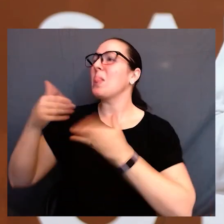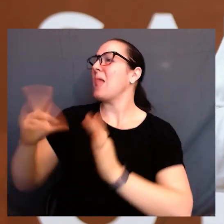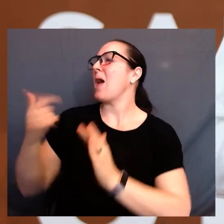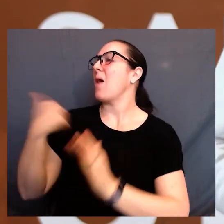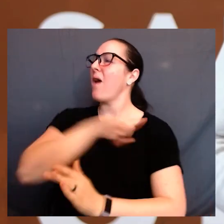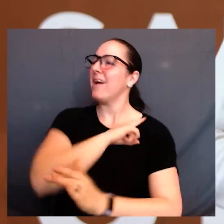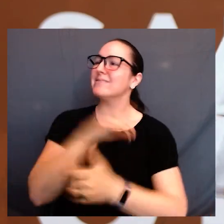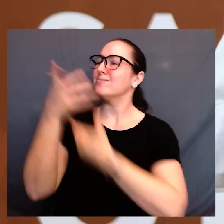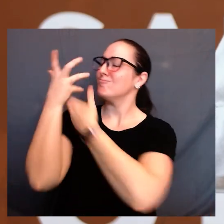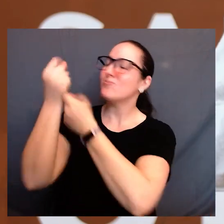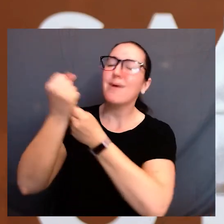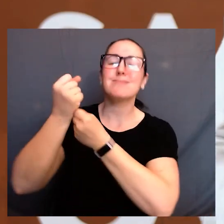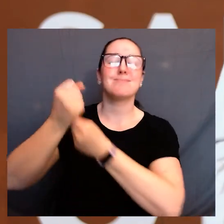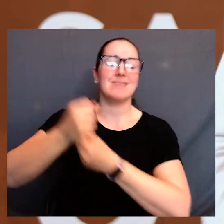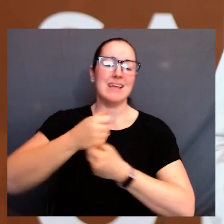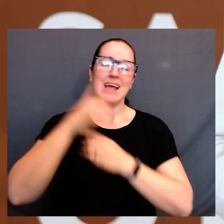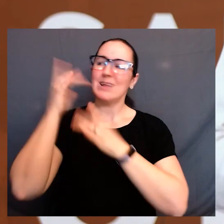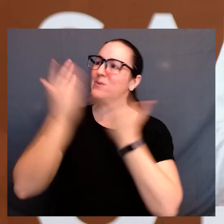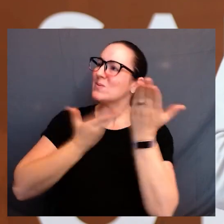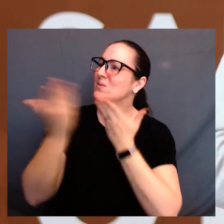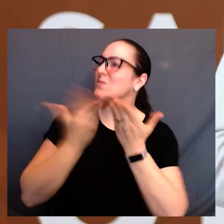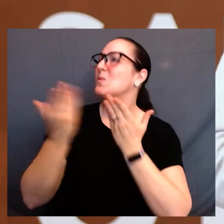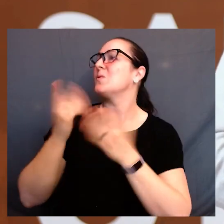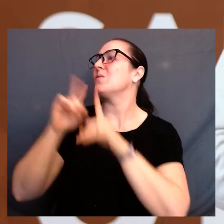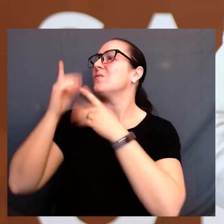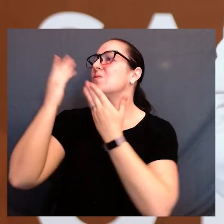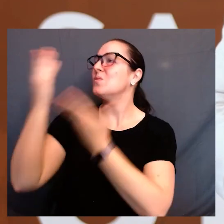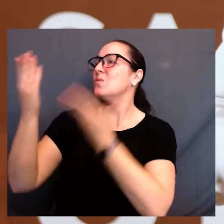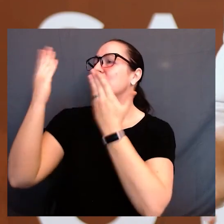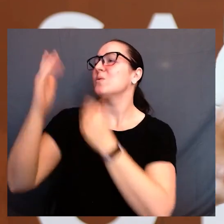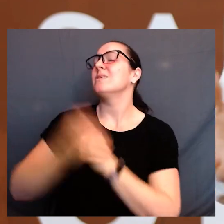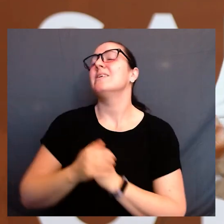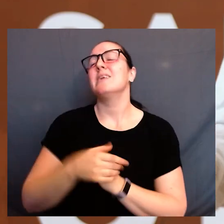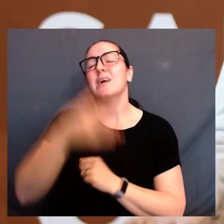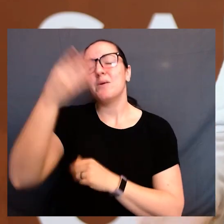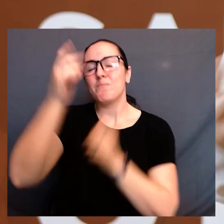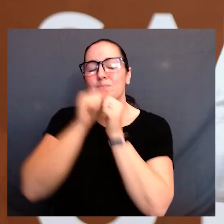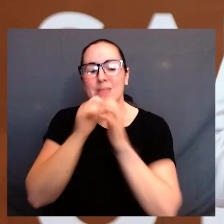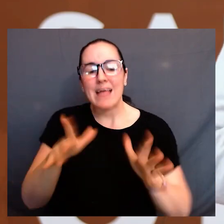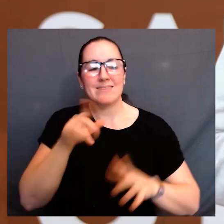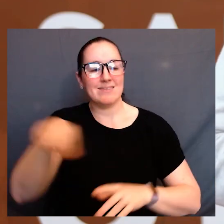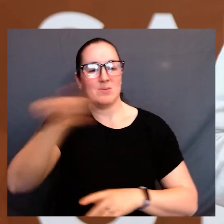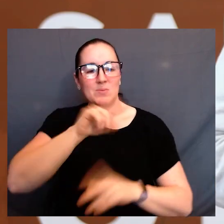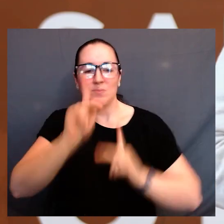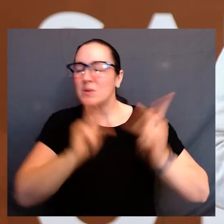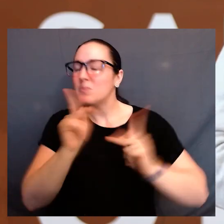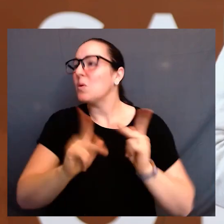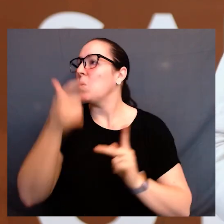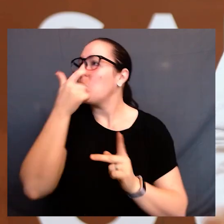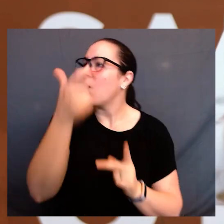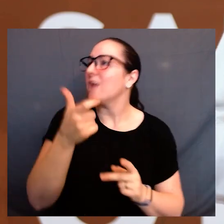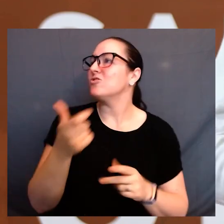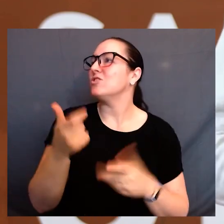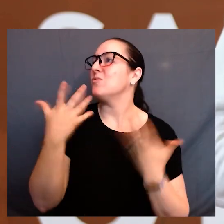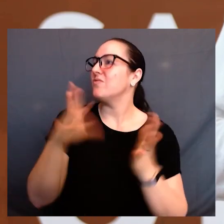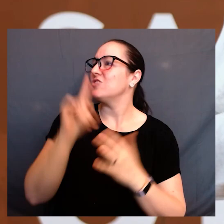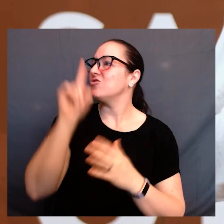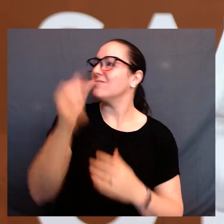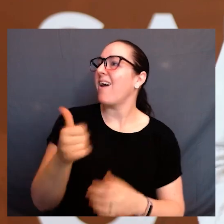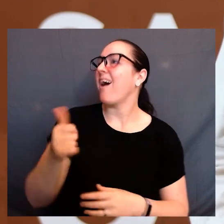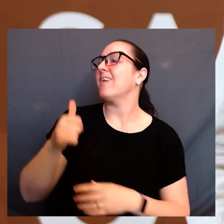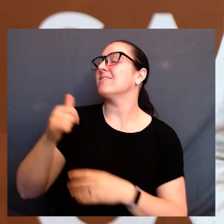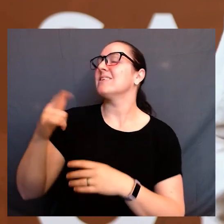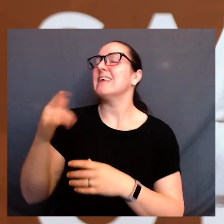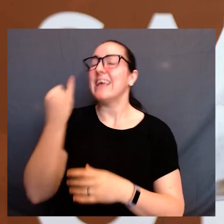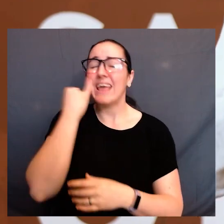and let us be faithful to continue to pour out, God. Bless each of those that are watching and listening as they give their tithes and offerings, Lord. Those who are struggling, Lord, help